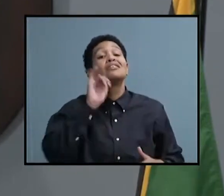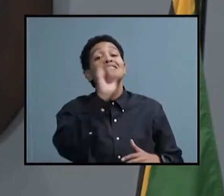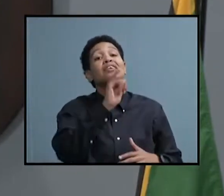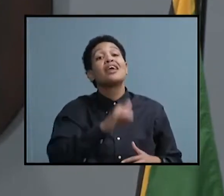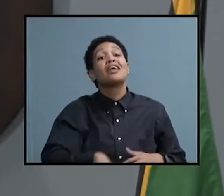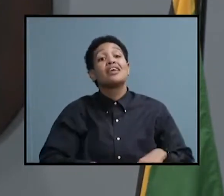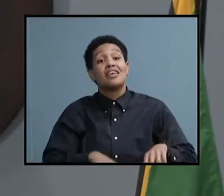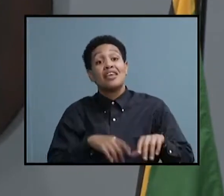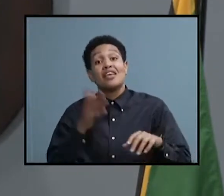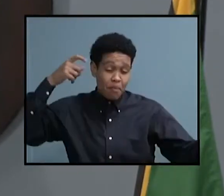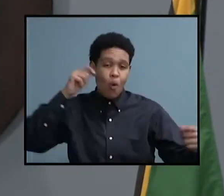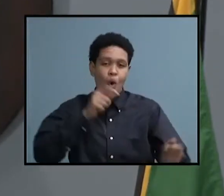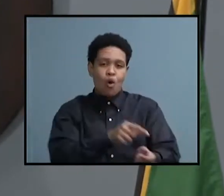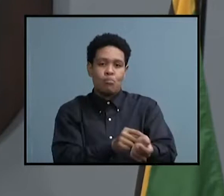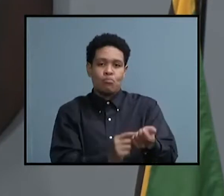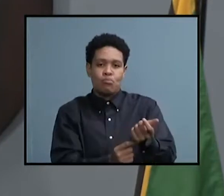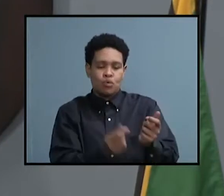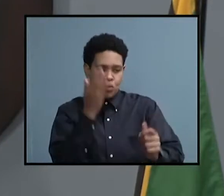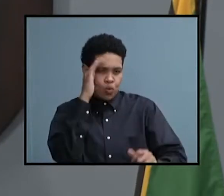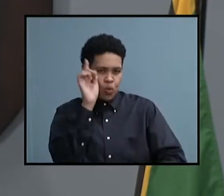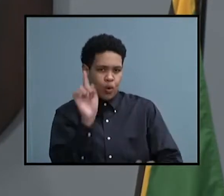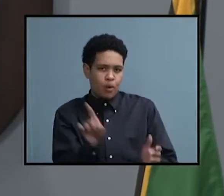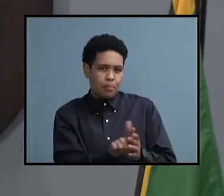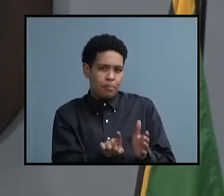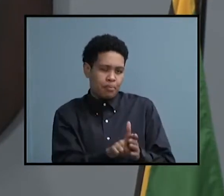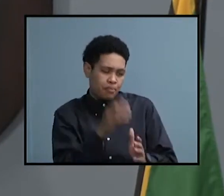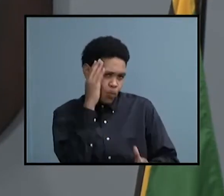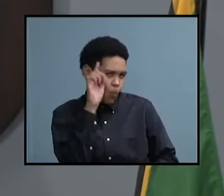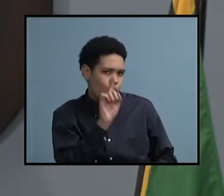wristband geofencing. As of June 15,